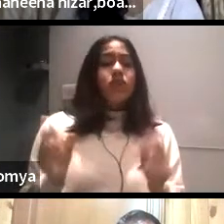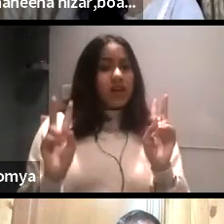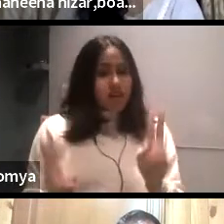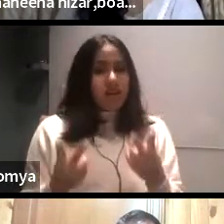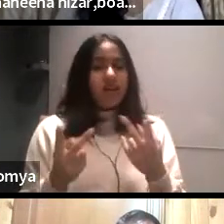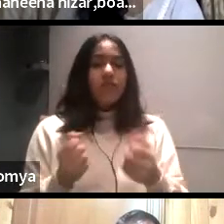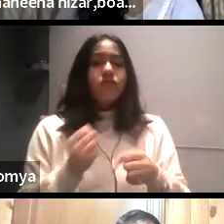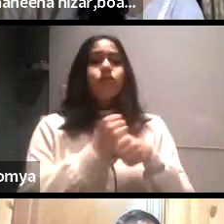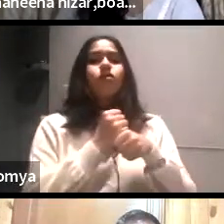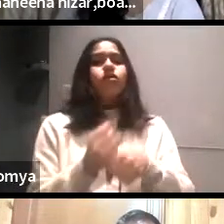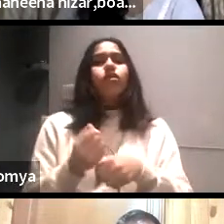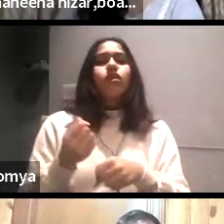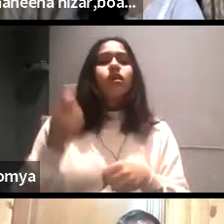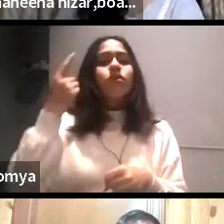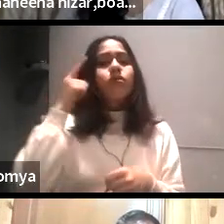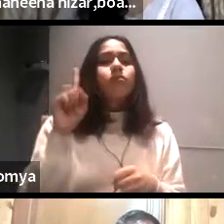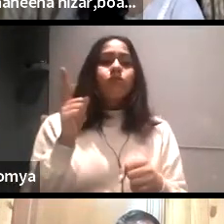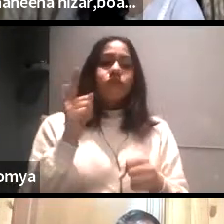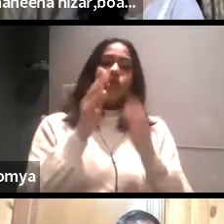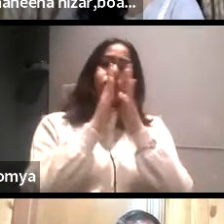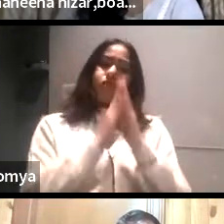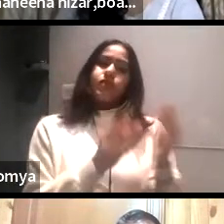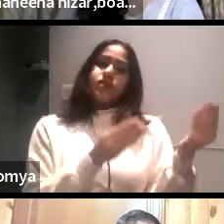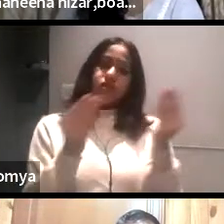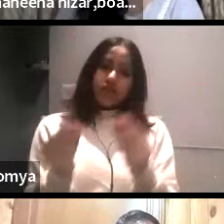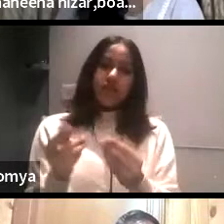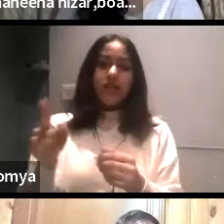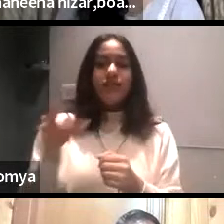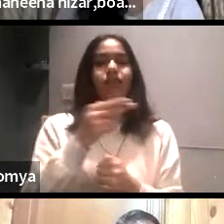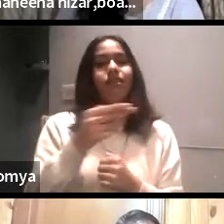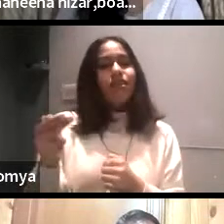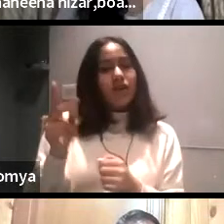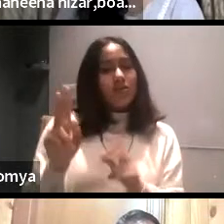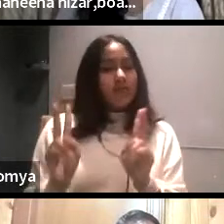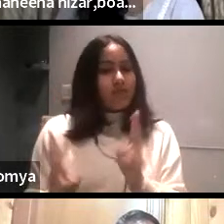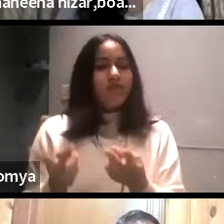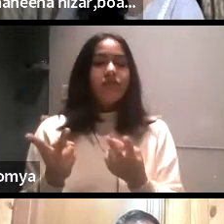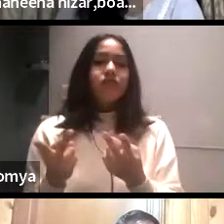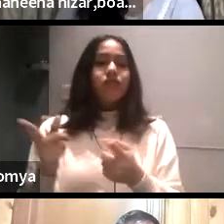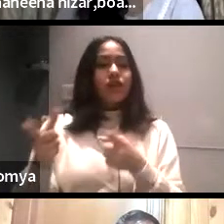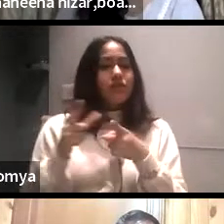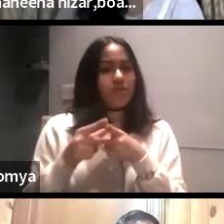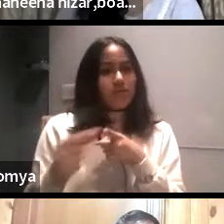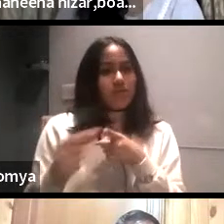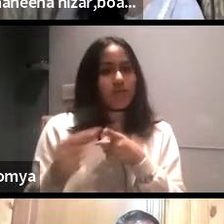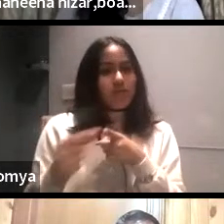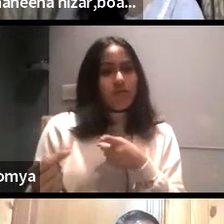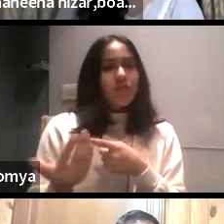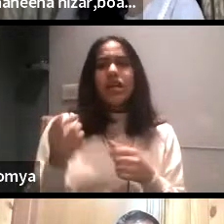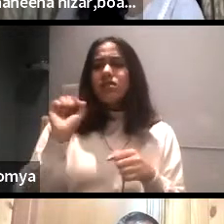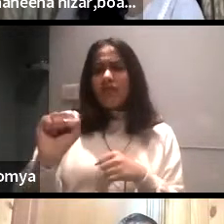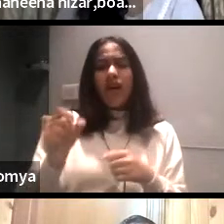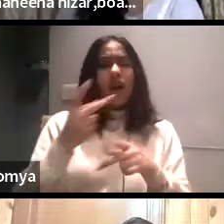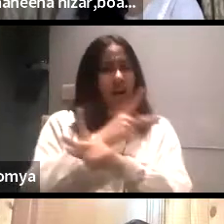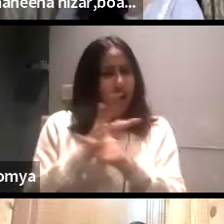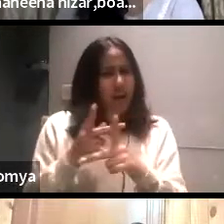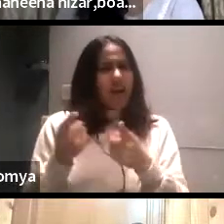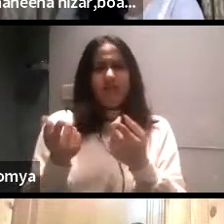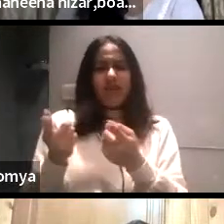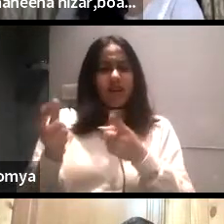God. That's why I think they're called differently abled. They have some ability which none of us